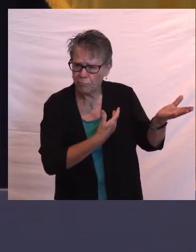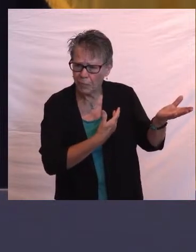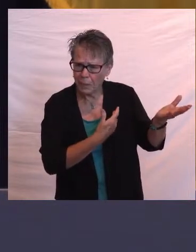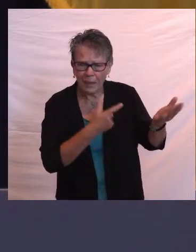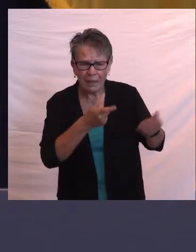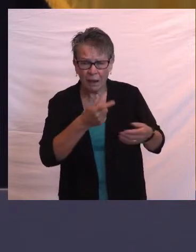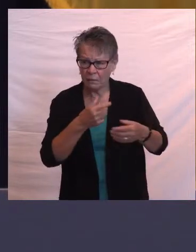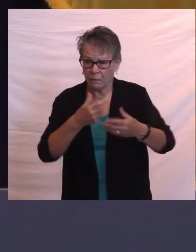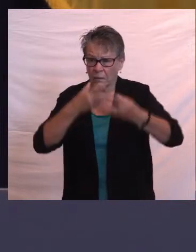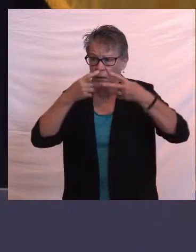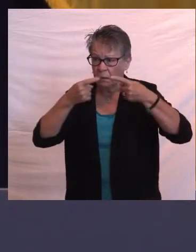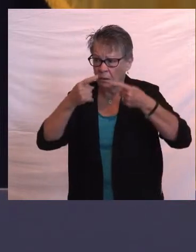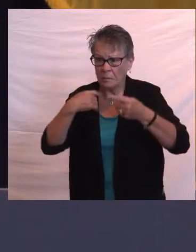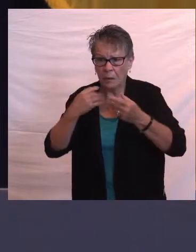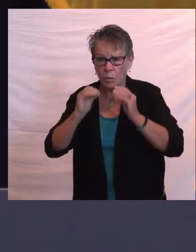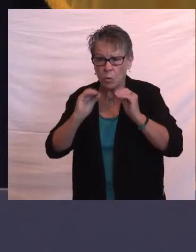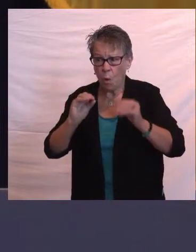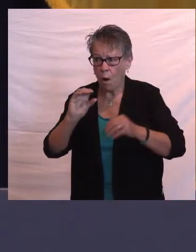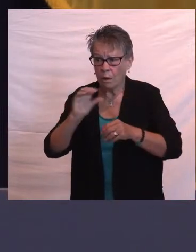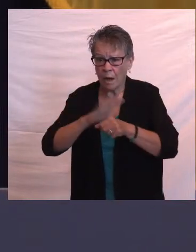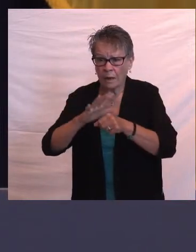up on the mask.